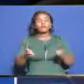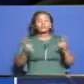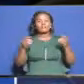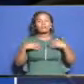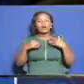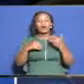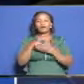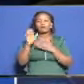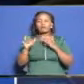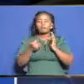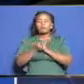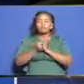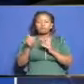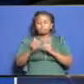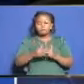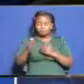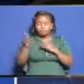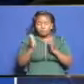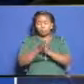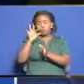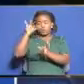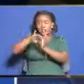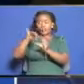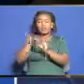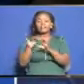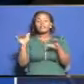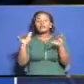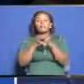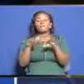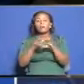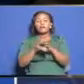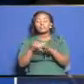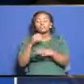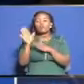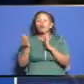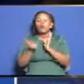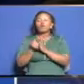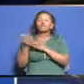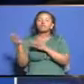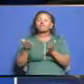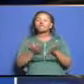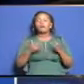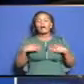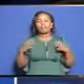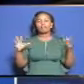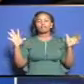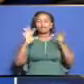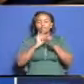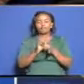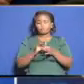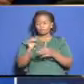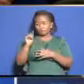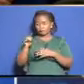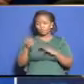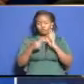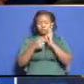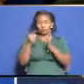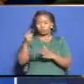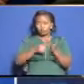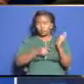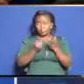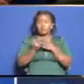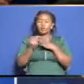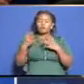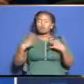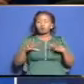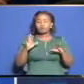odds, with the elected members coming with one united voice, is an indication of the suffering the